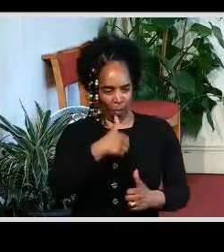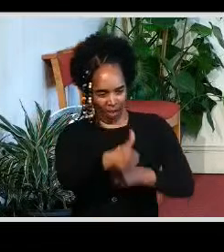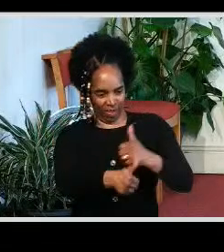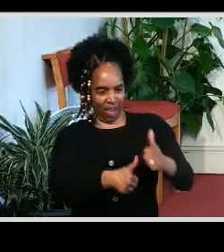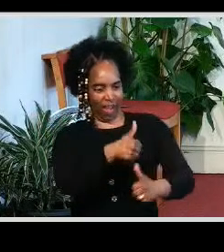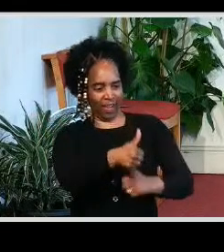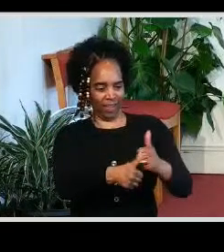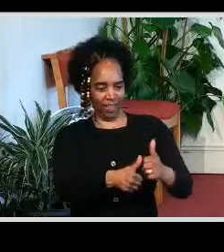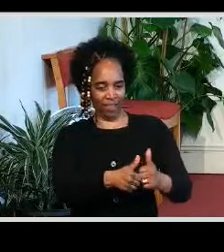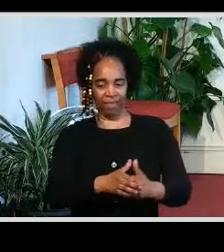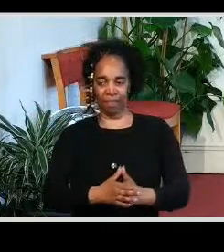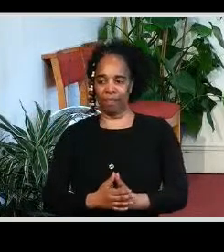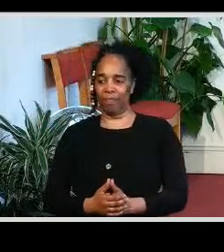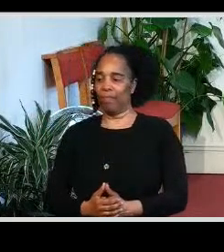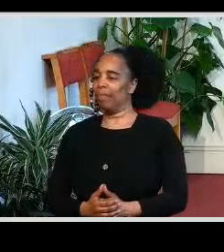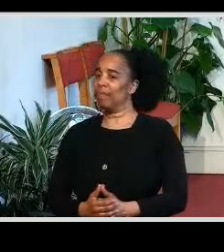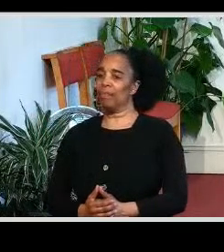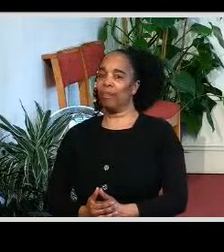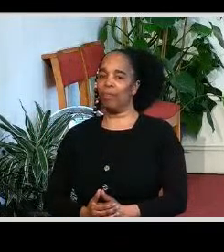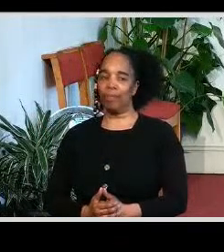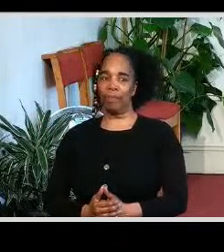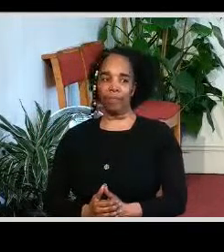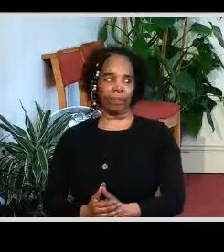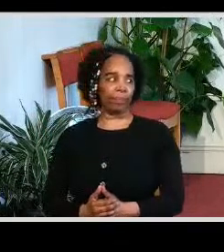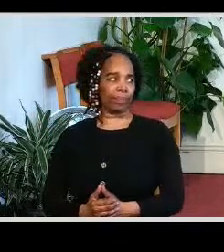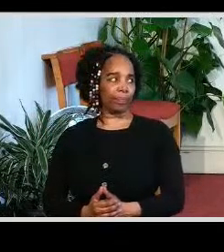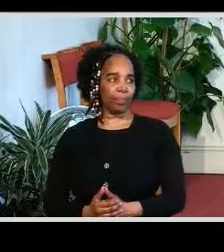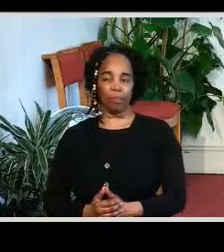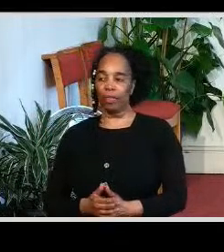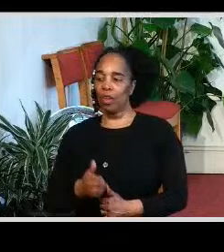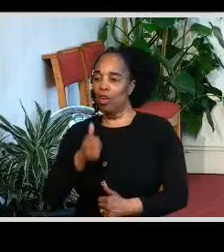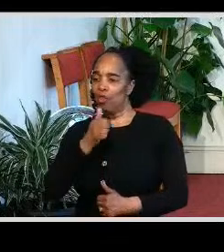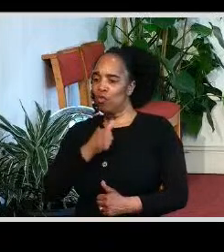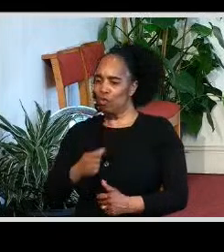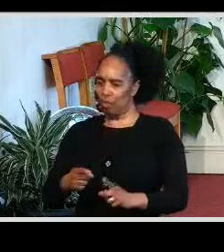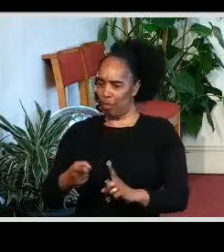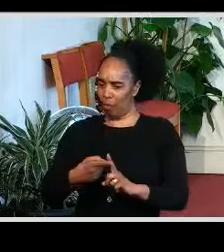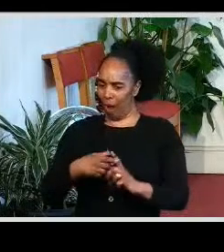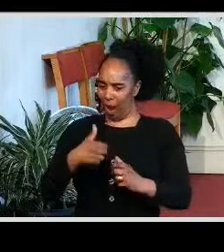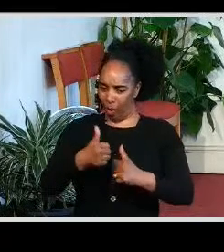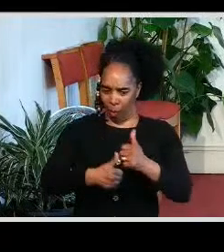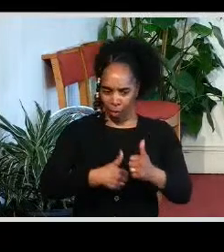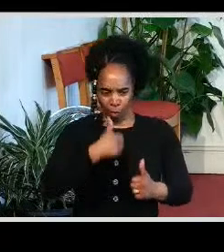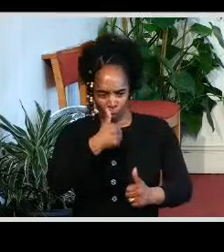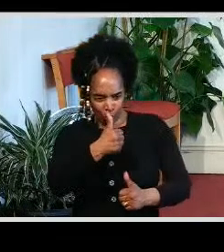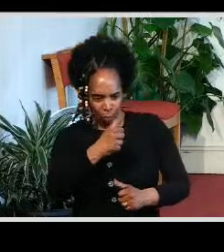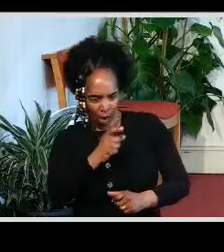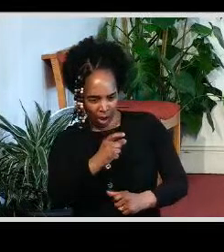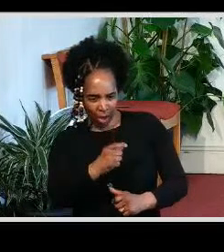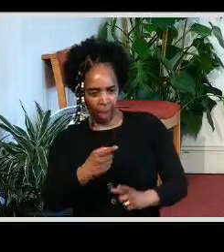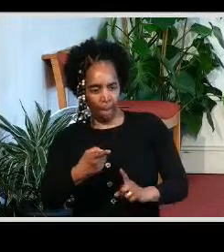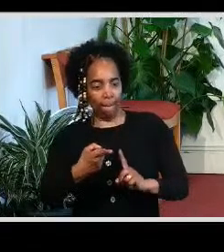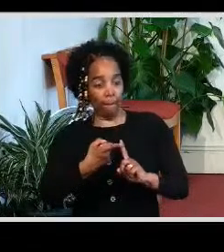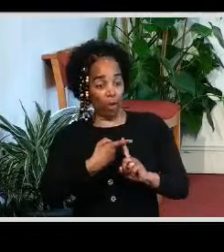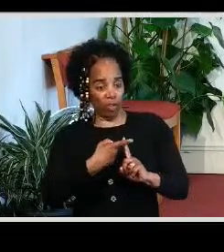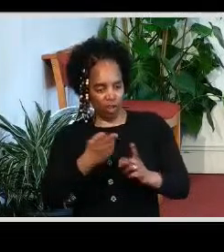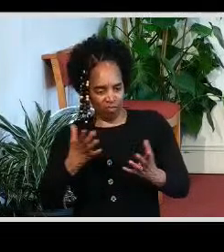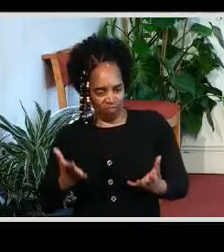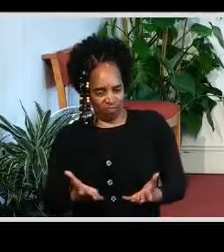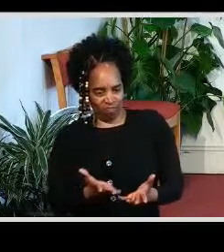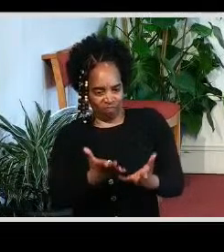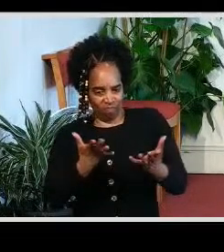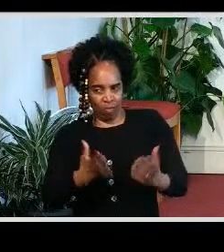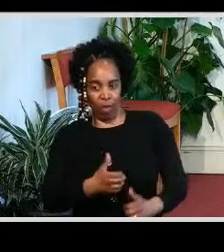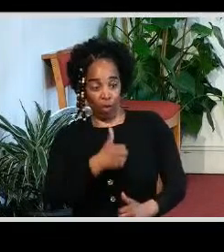are into looking after anyone with learning disabilities, you use positive reinforcement. So something that's